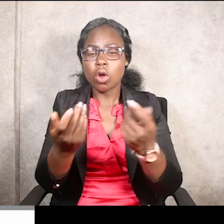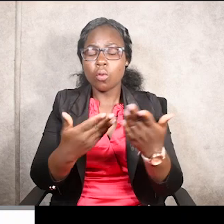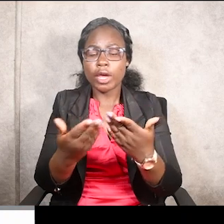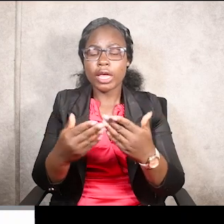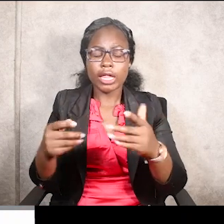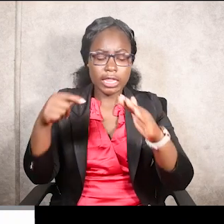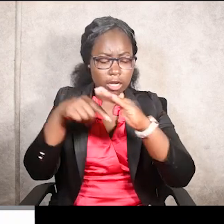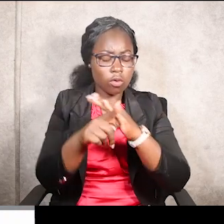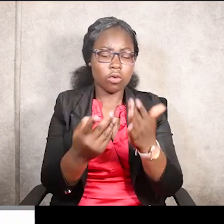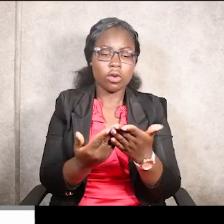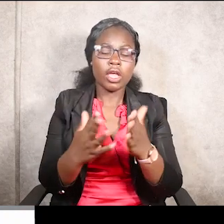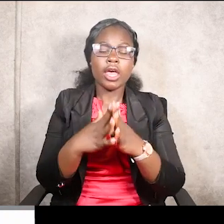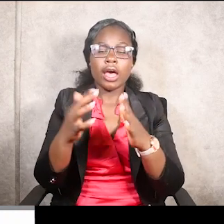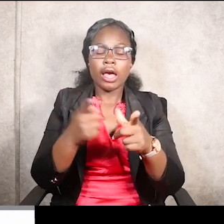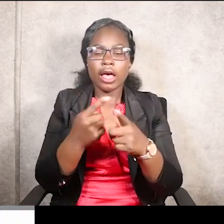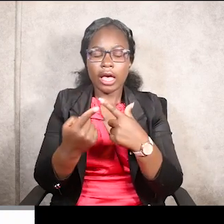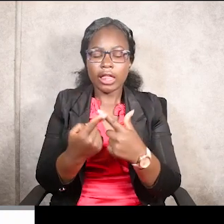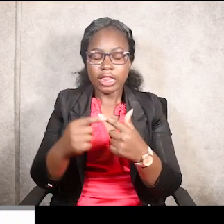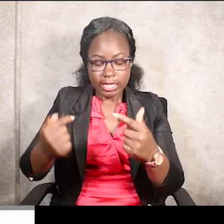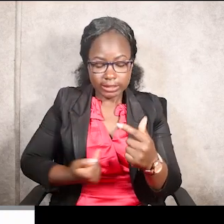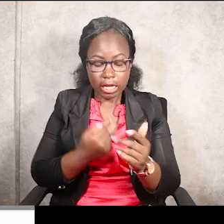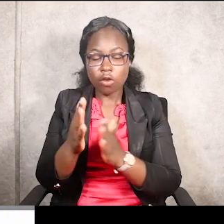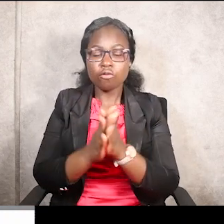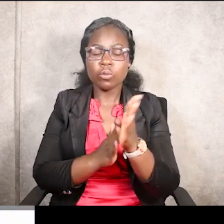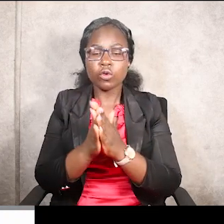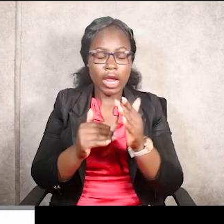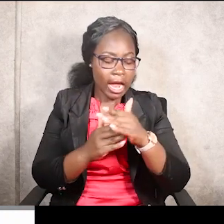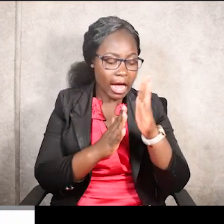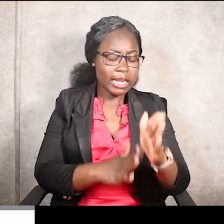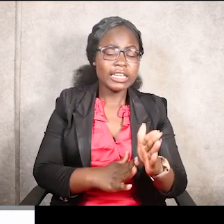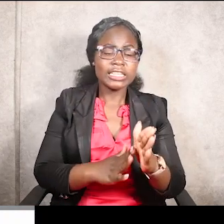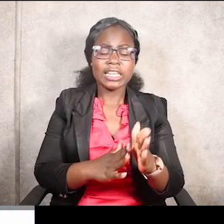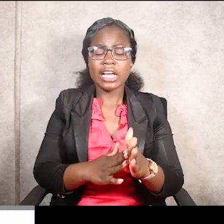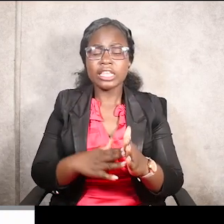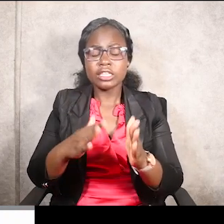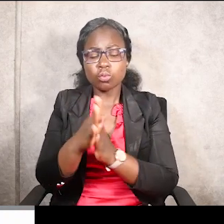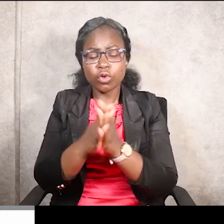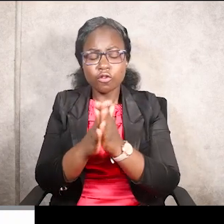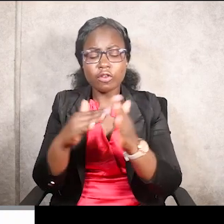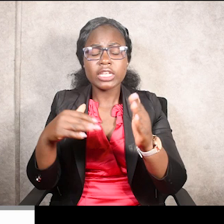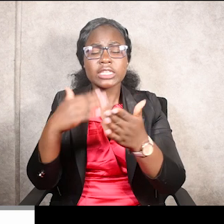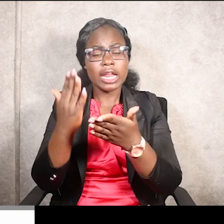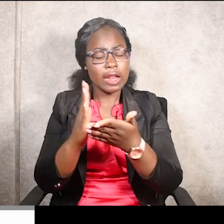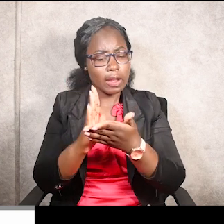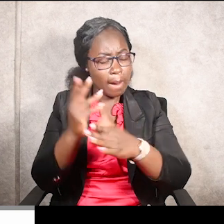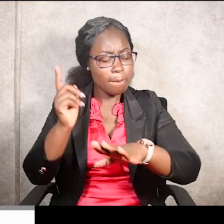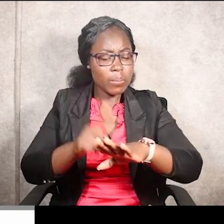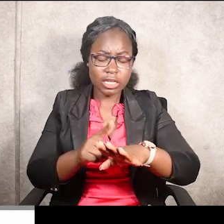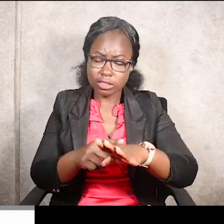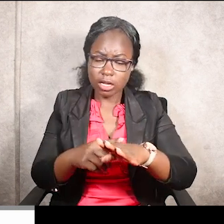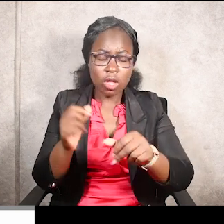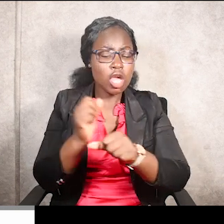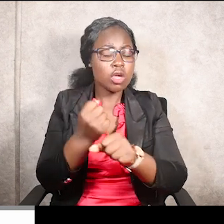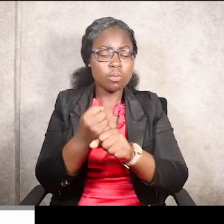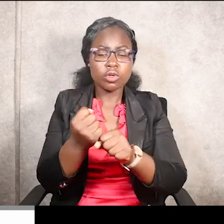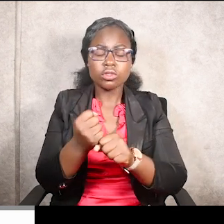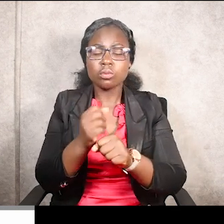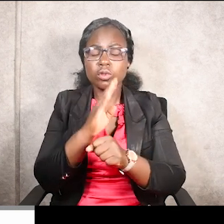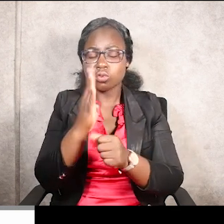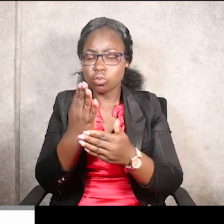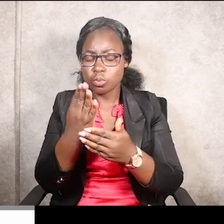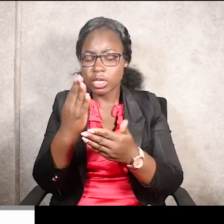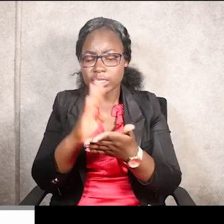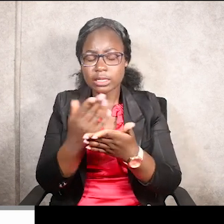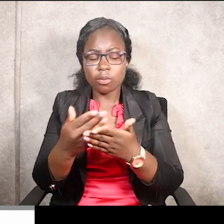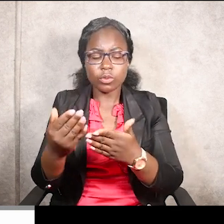them. Then self-motivation. A leader is internally motivated. Many times there may not be something to gain